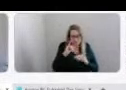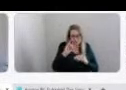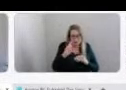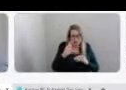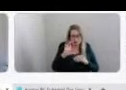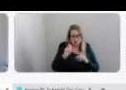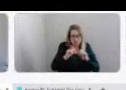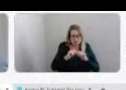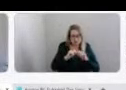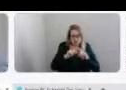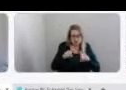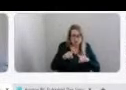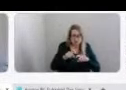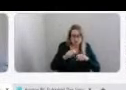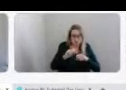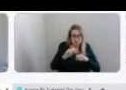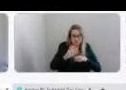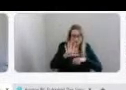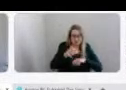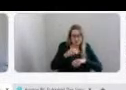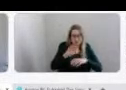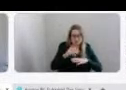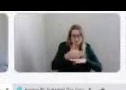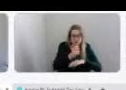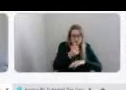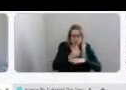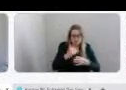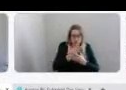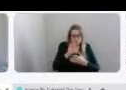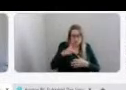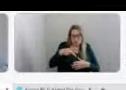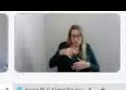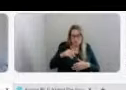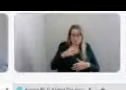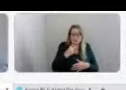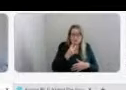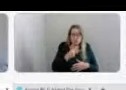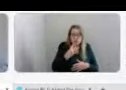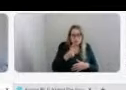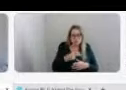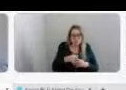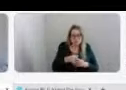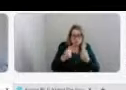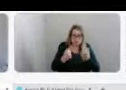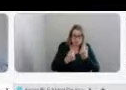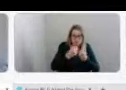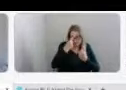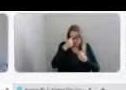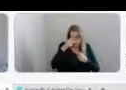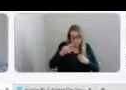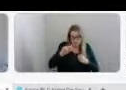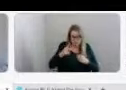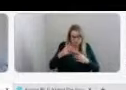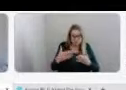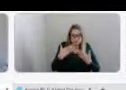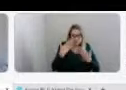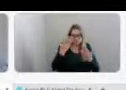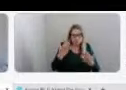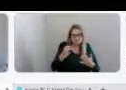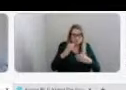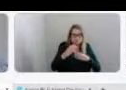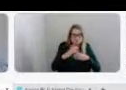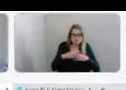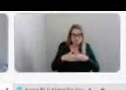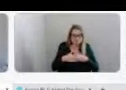the redistricting process the council would like to voice unanimous support for the map submitted by the county board of supervisors on